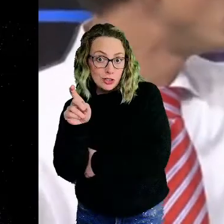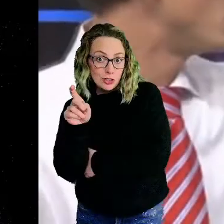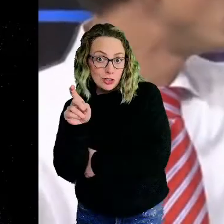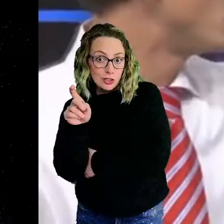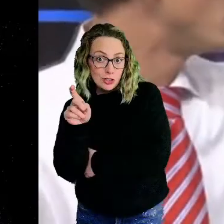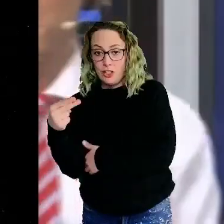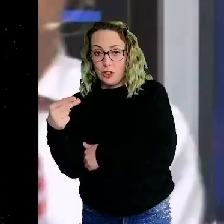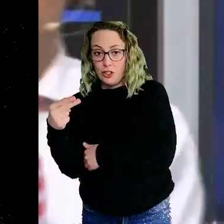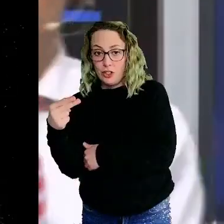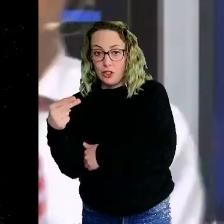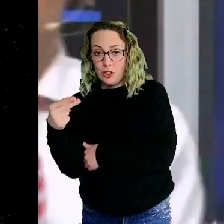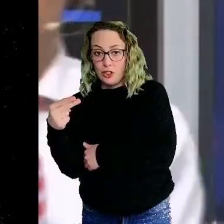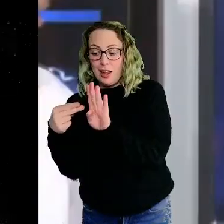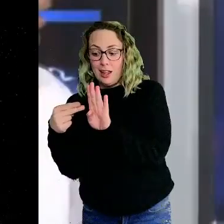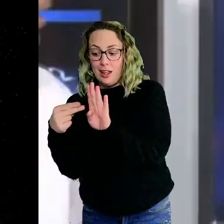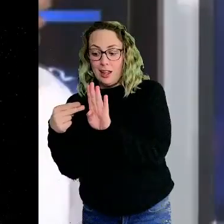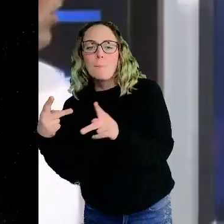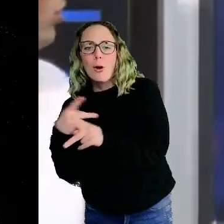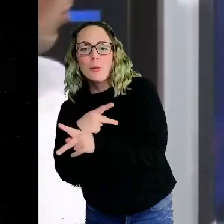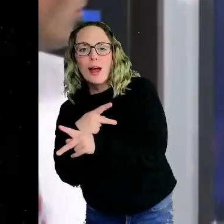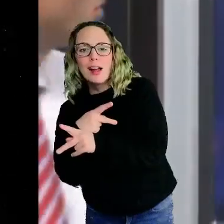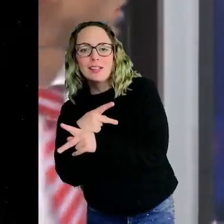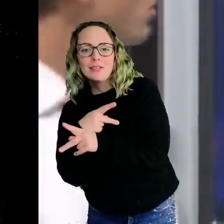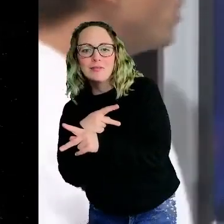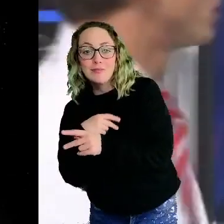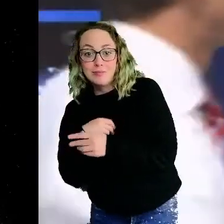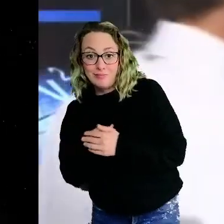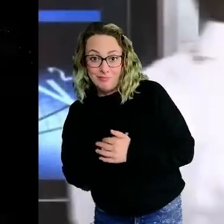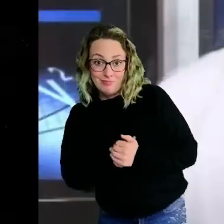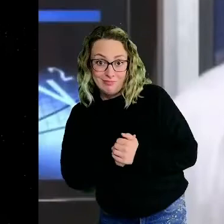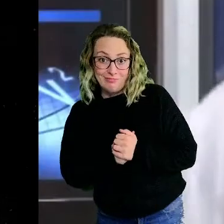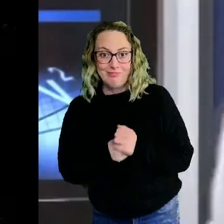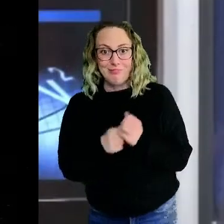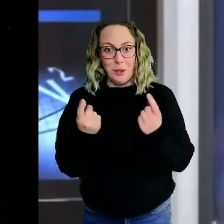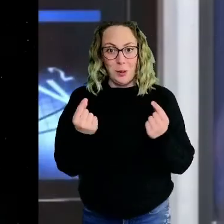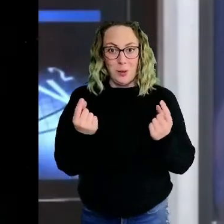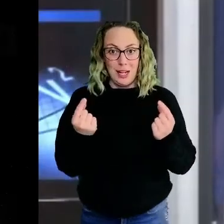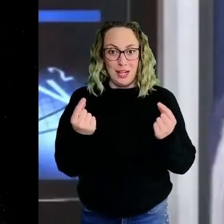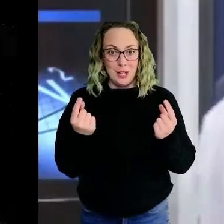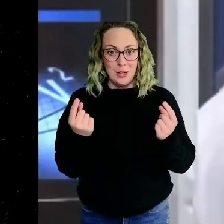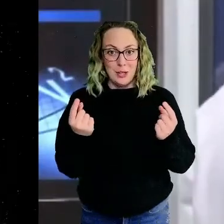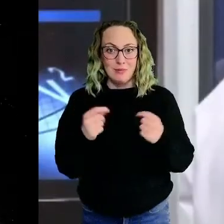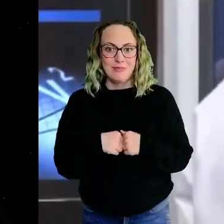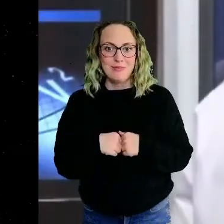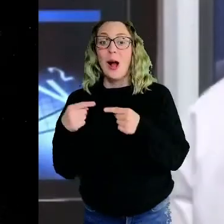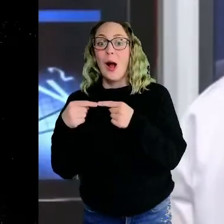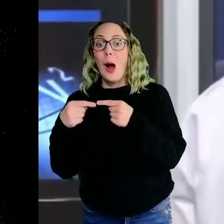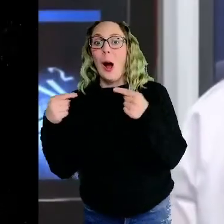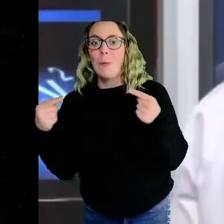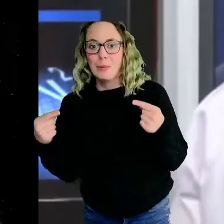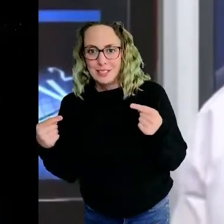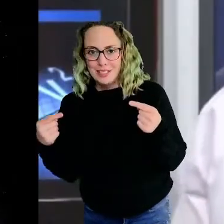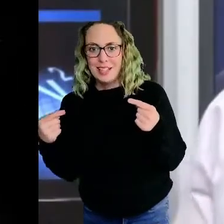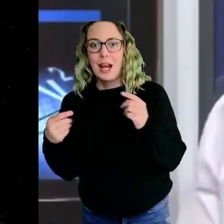is being multiplied by b. So what we will do is the opposite operation.